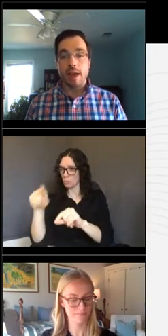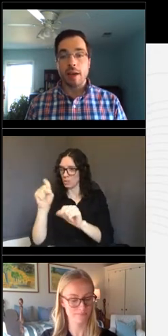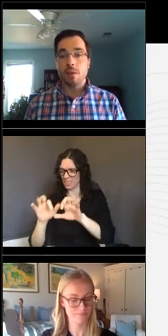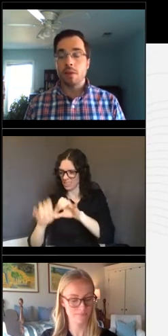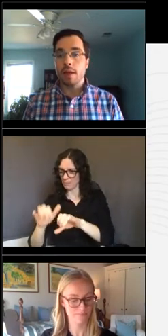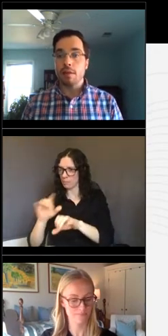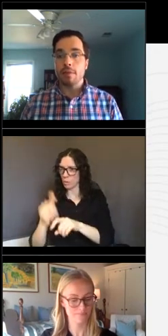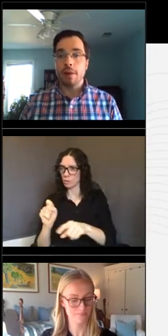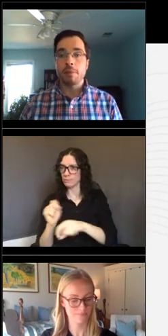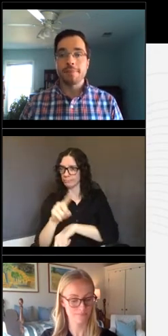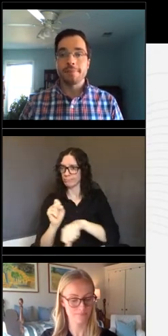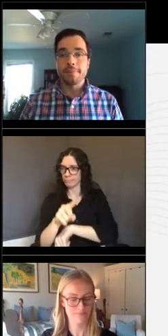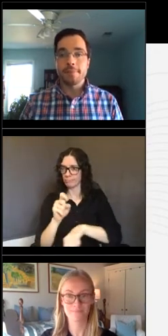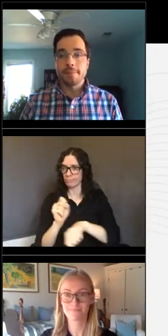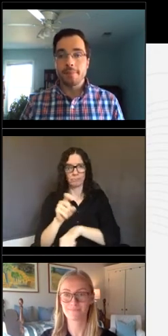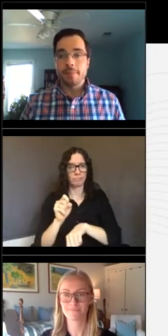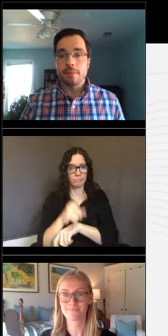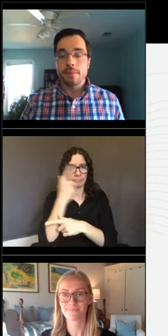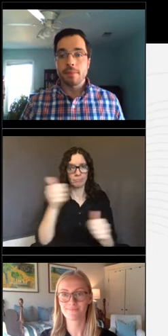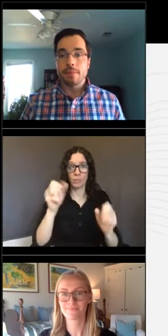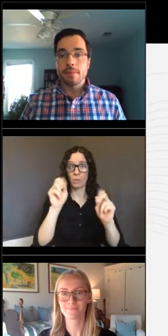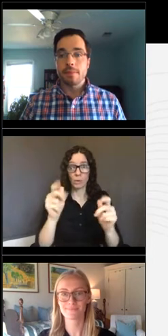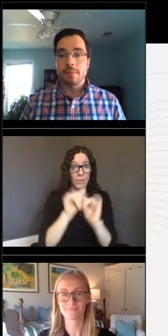With that, I will turn things over to Barbara.